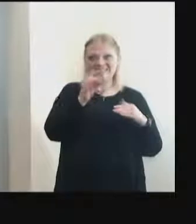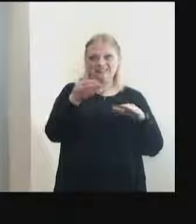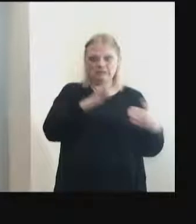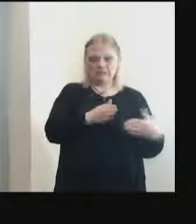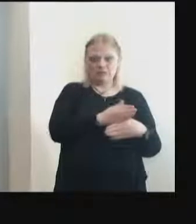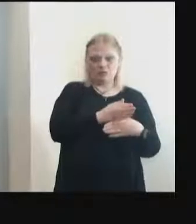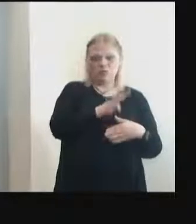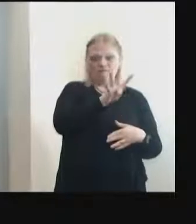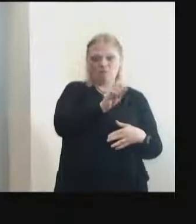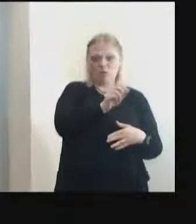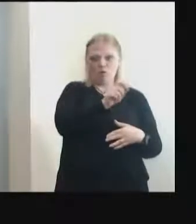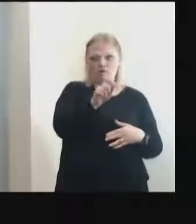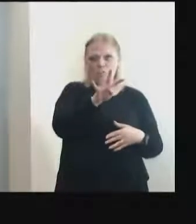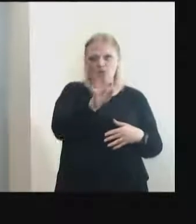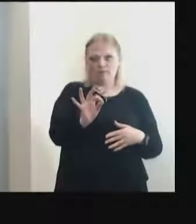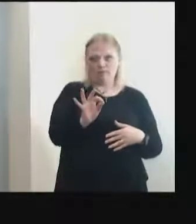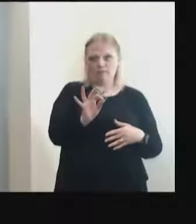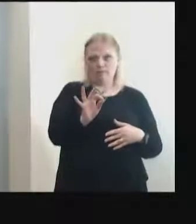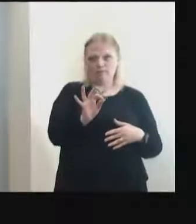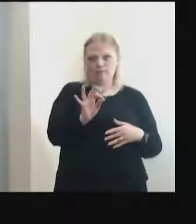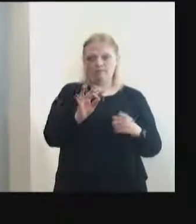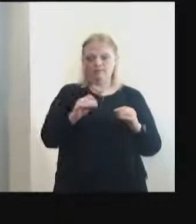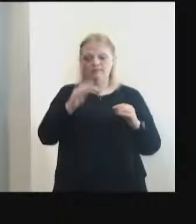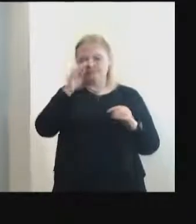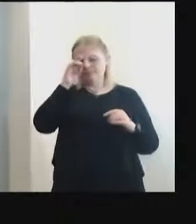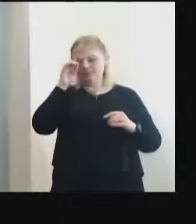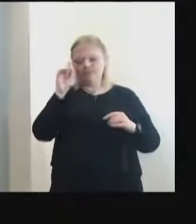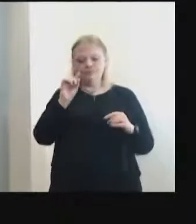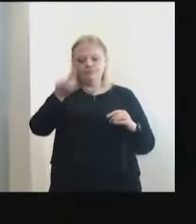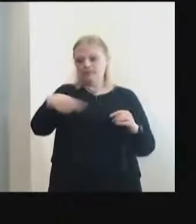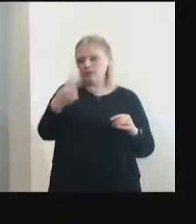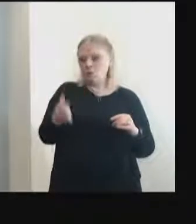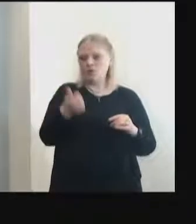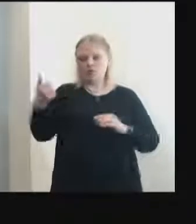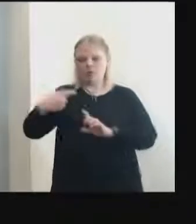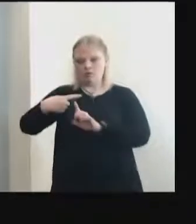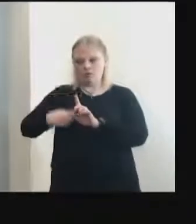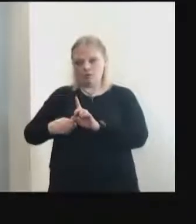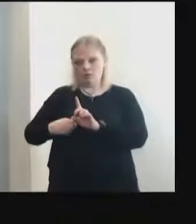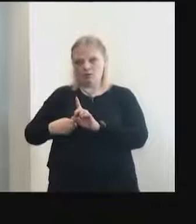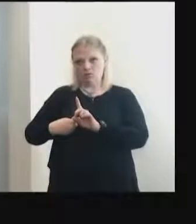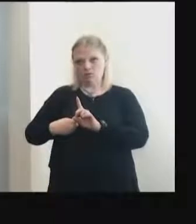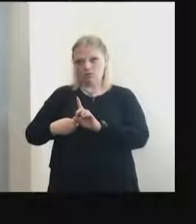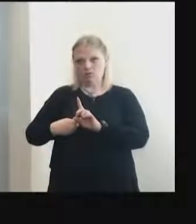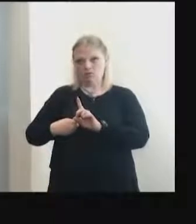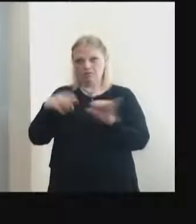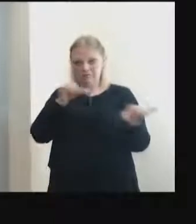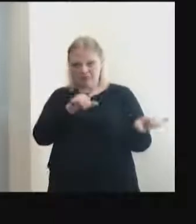49 had died. The only other month that had the same amount was April of